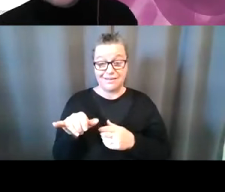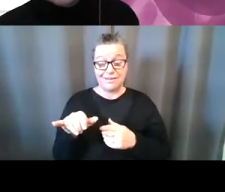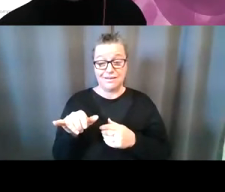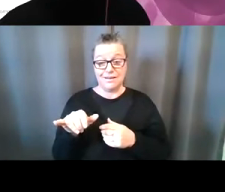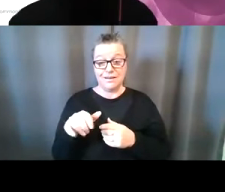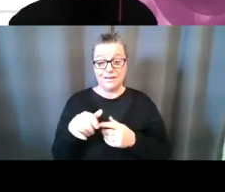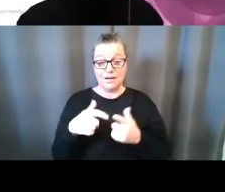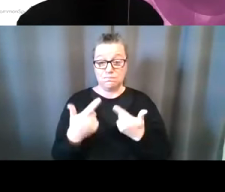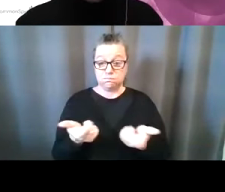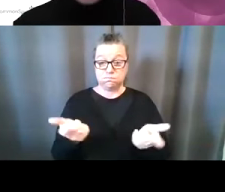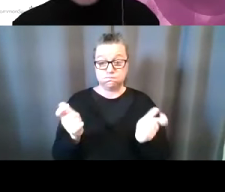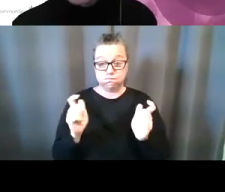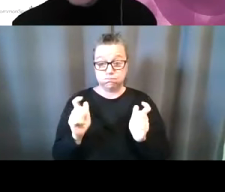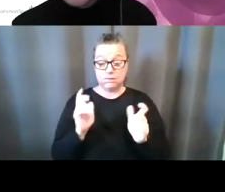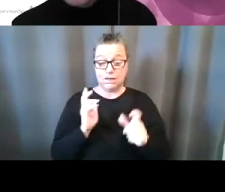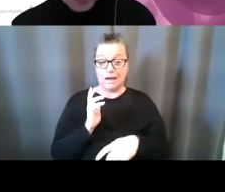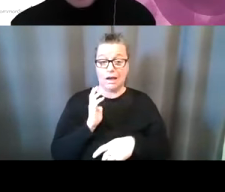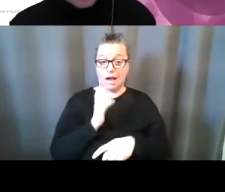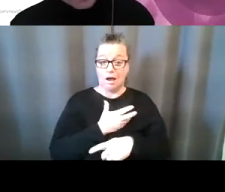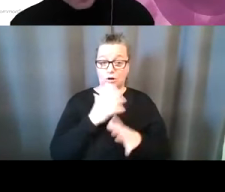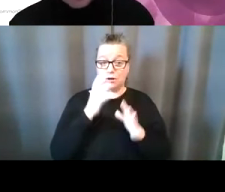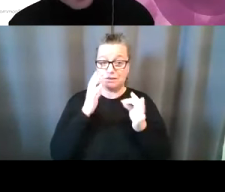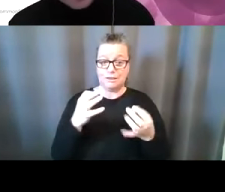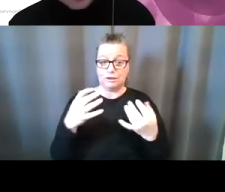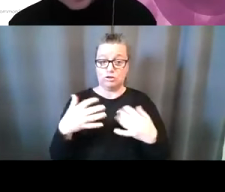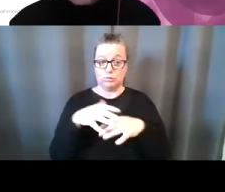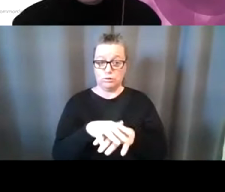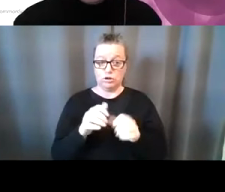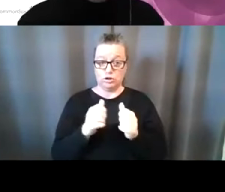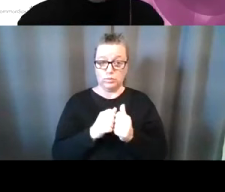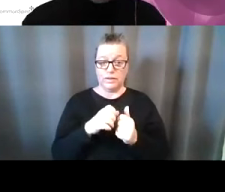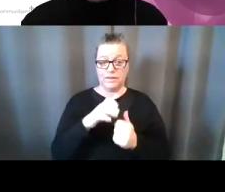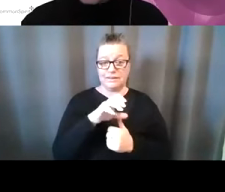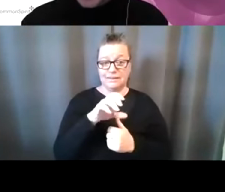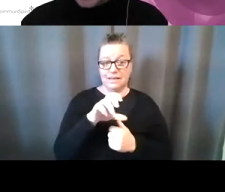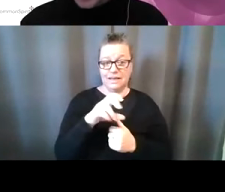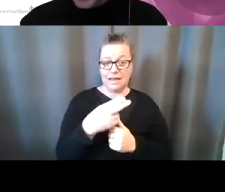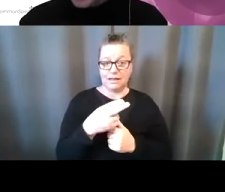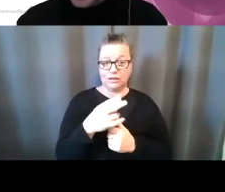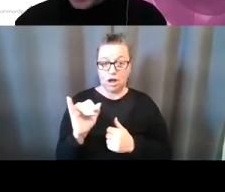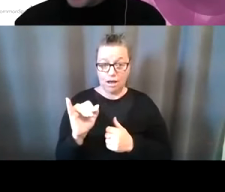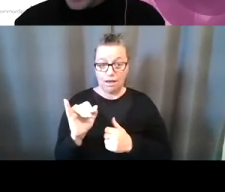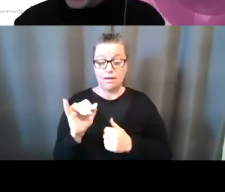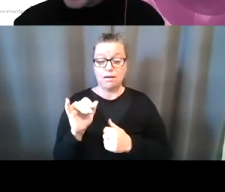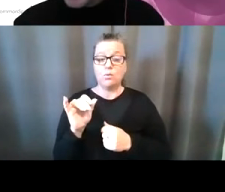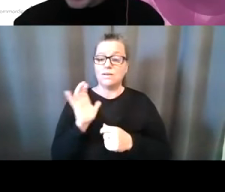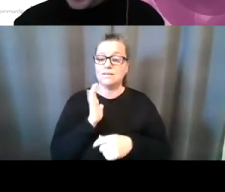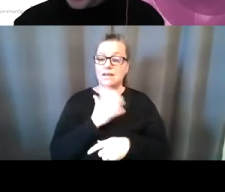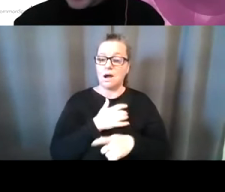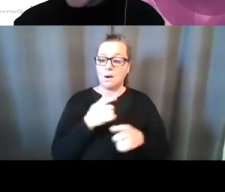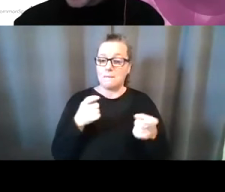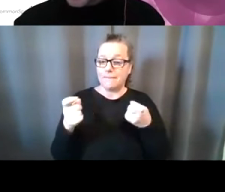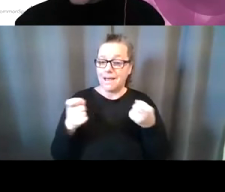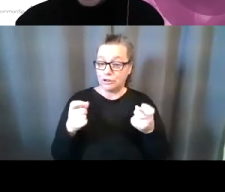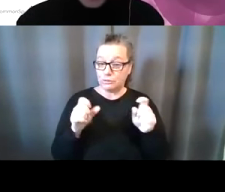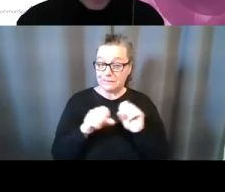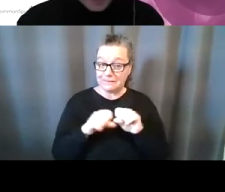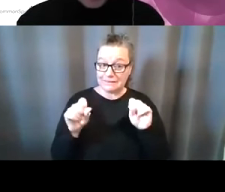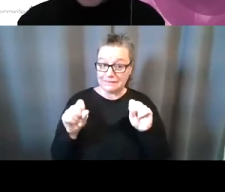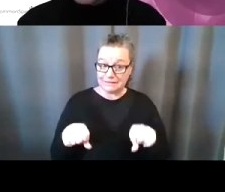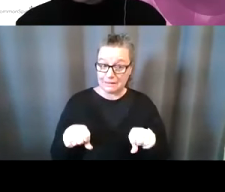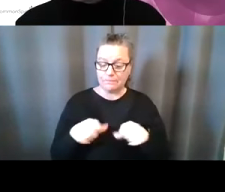considered in our decision to merge with CHI Franciscan was our management system. Our management system, as